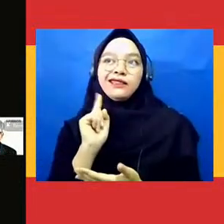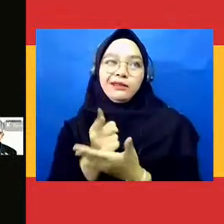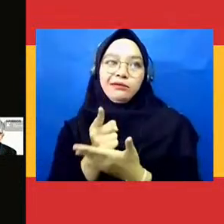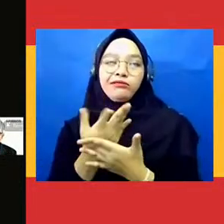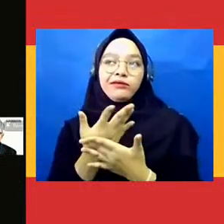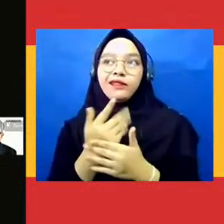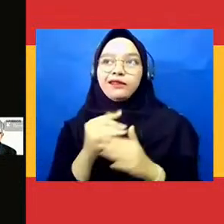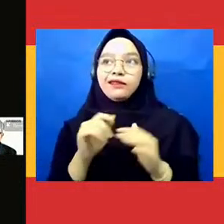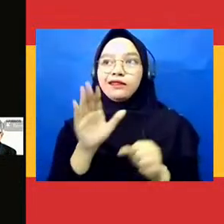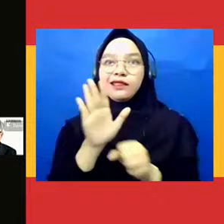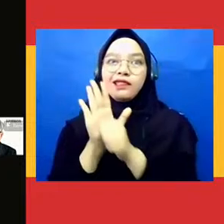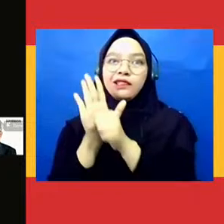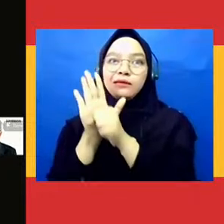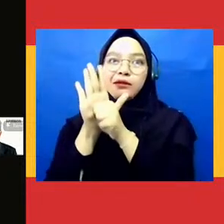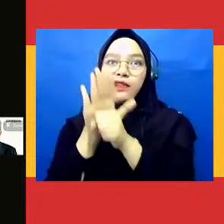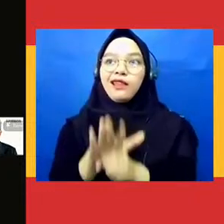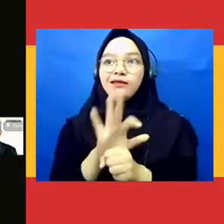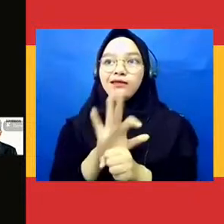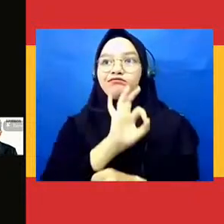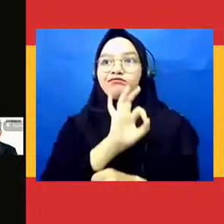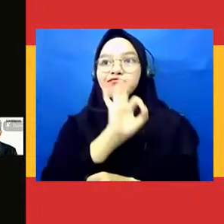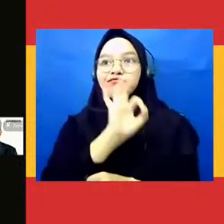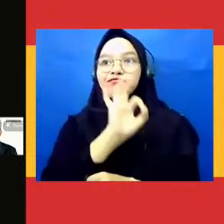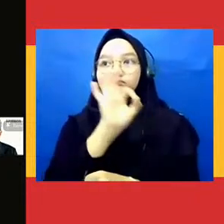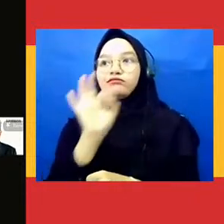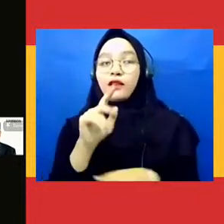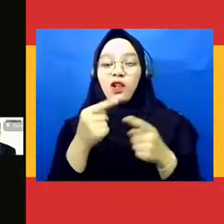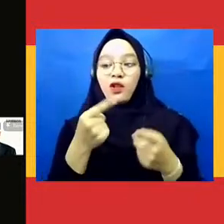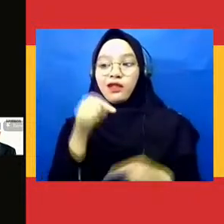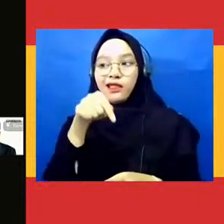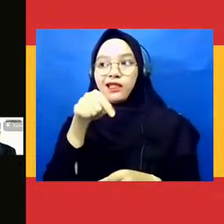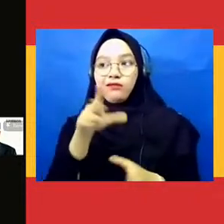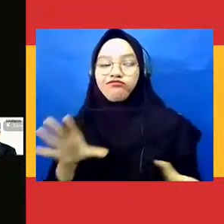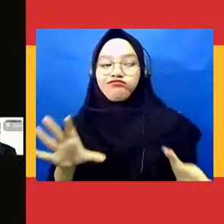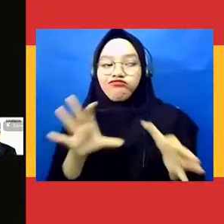we can make our cities,